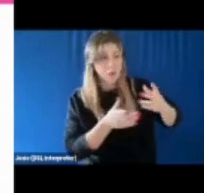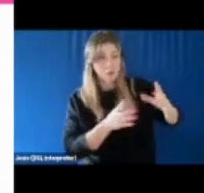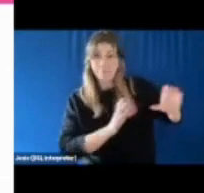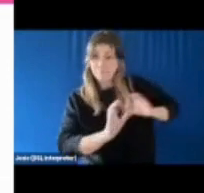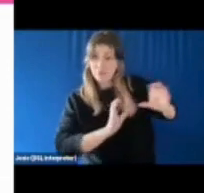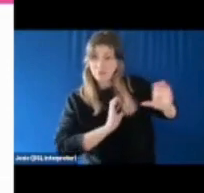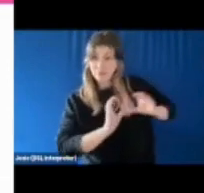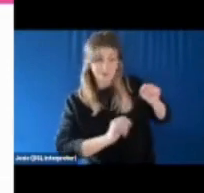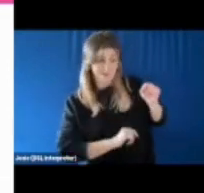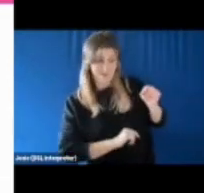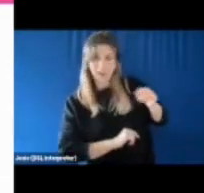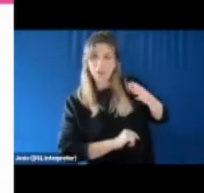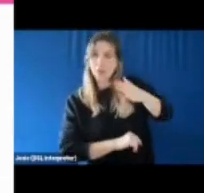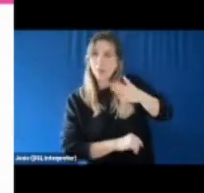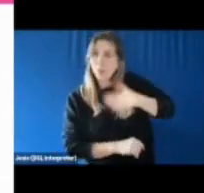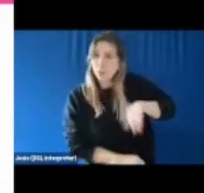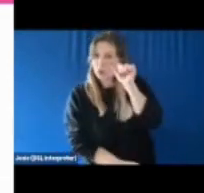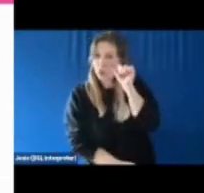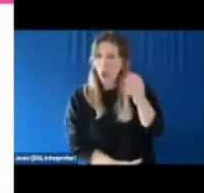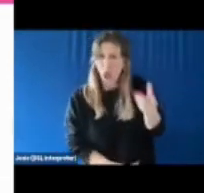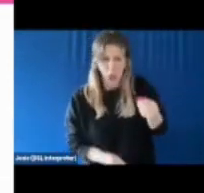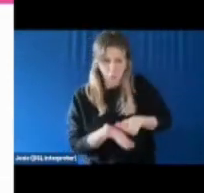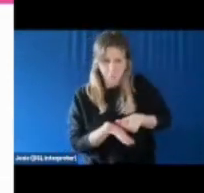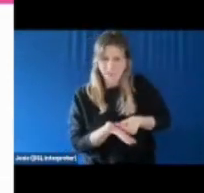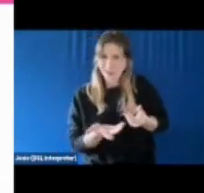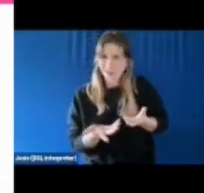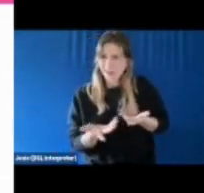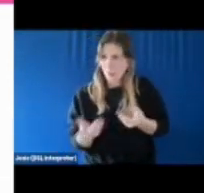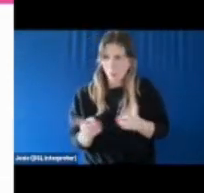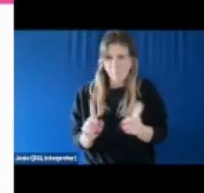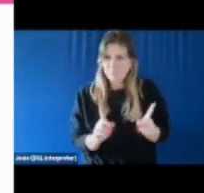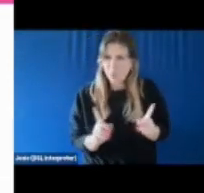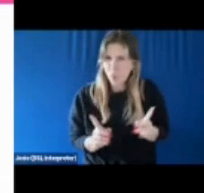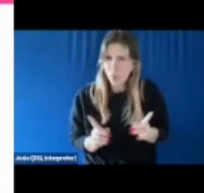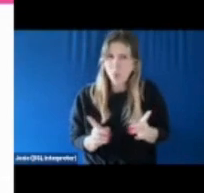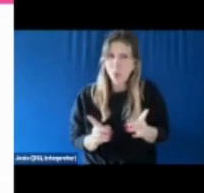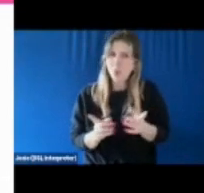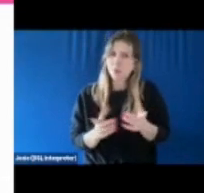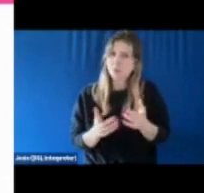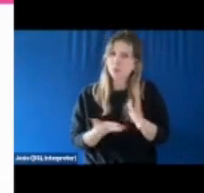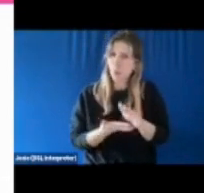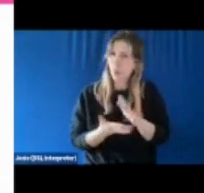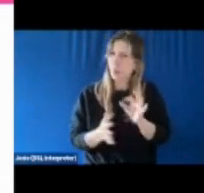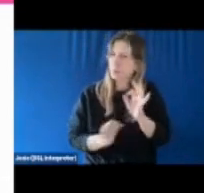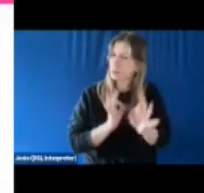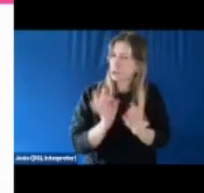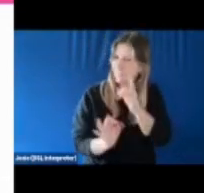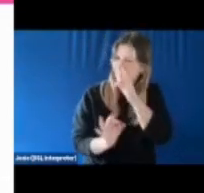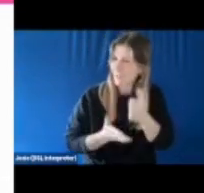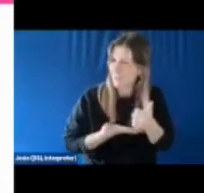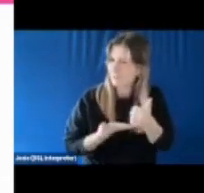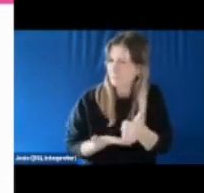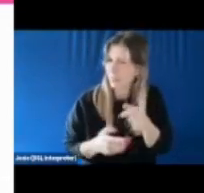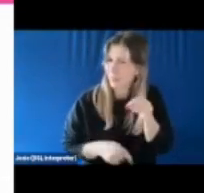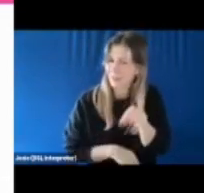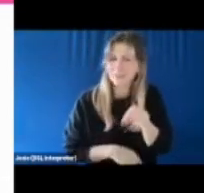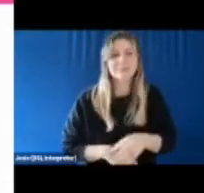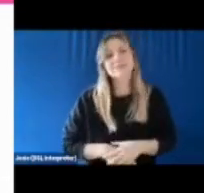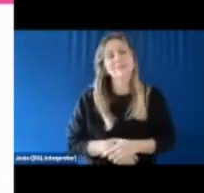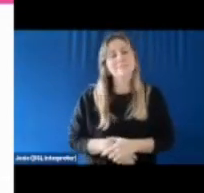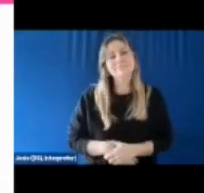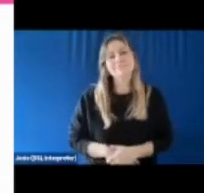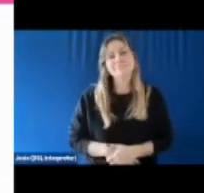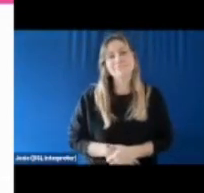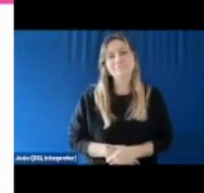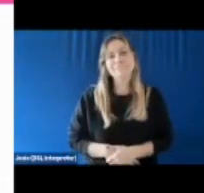the public or private money that's going into them. It's to understand the benefits to the audiences, but also the practitioners and the people